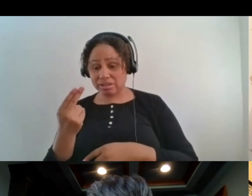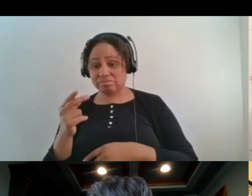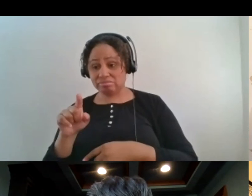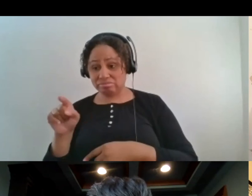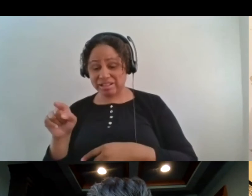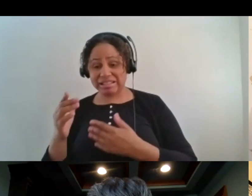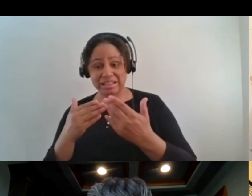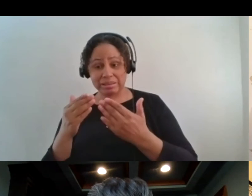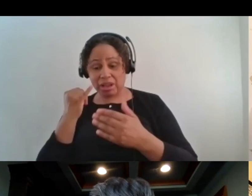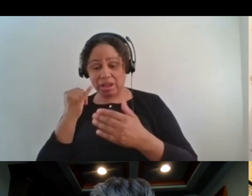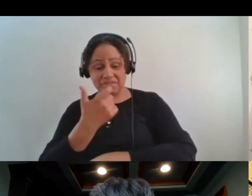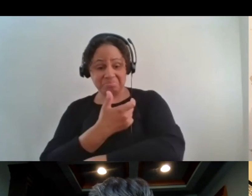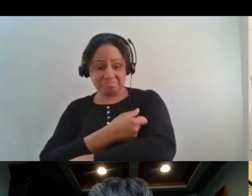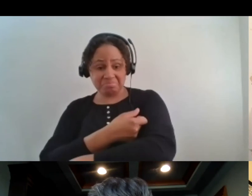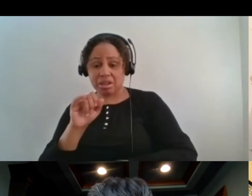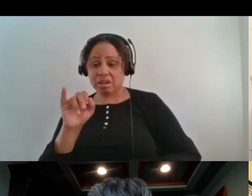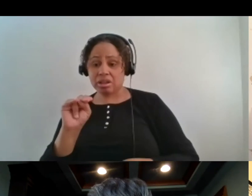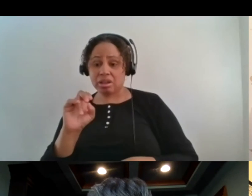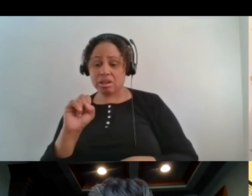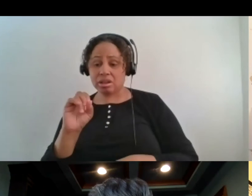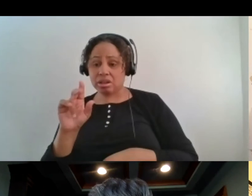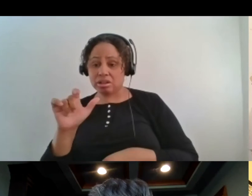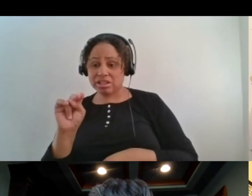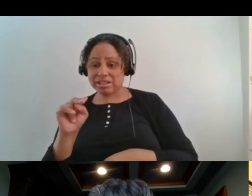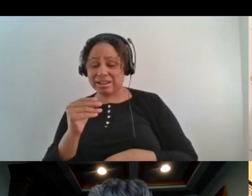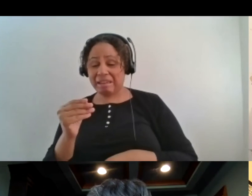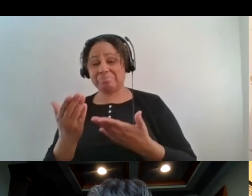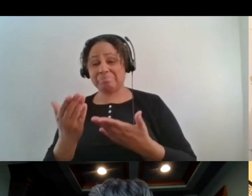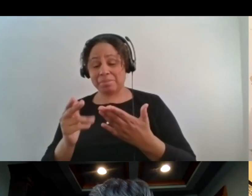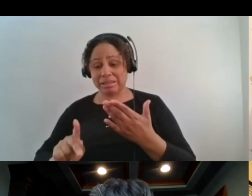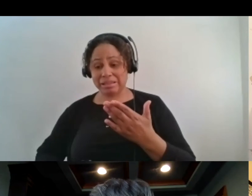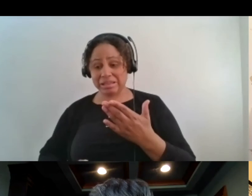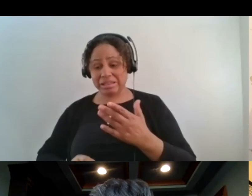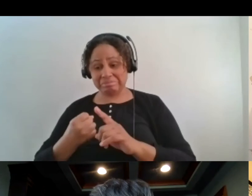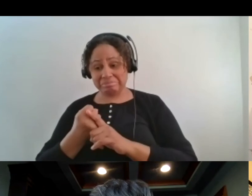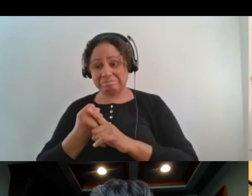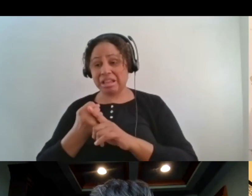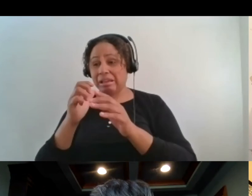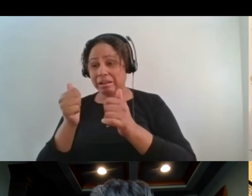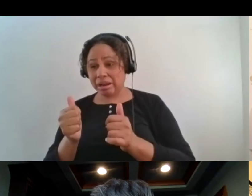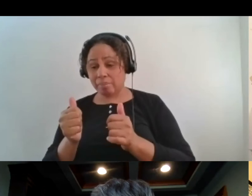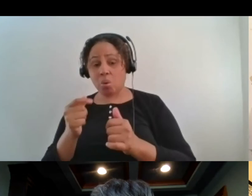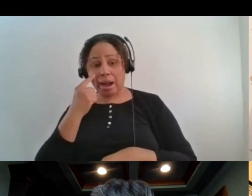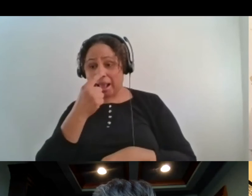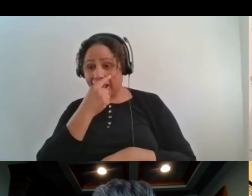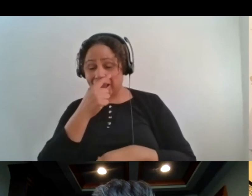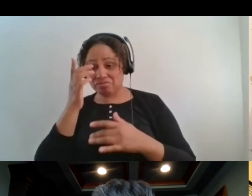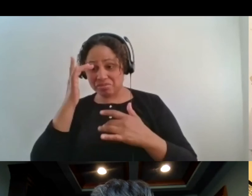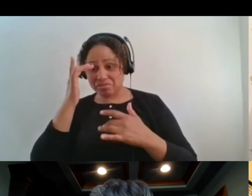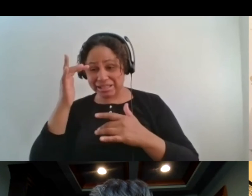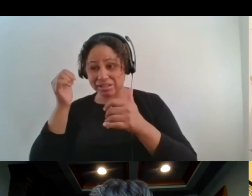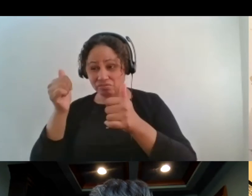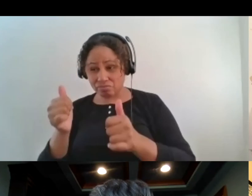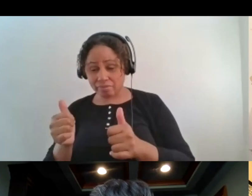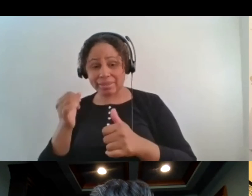insulin and have had some degree of kidney involvement or eye disease involvement, if their diabetes has not